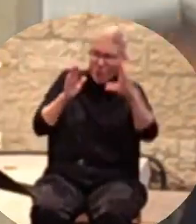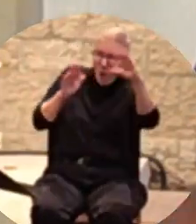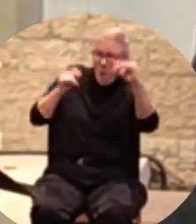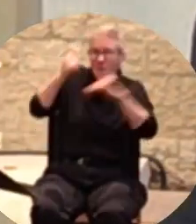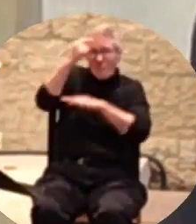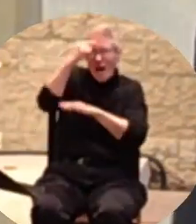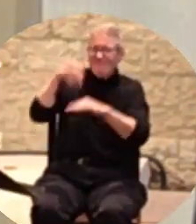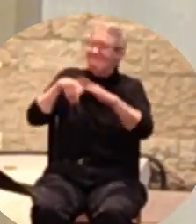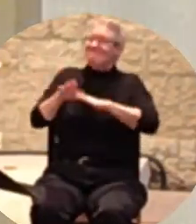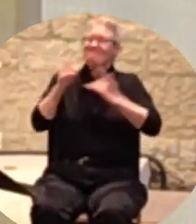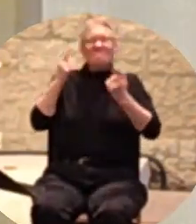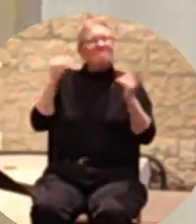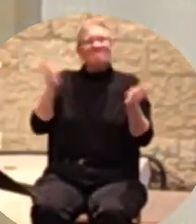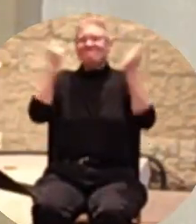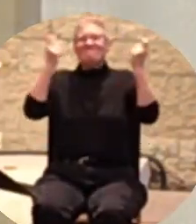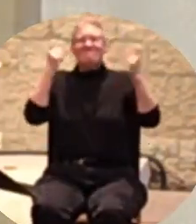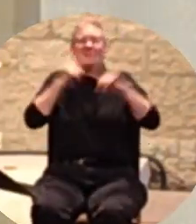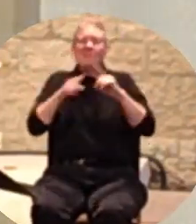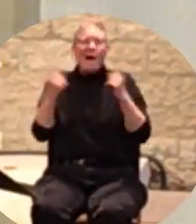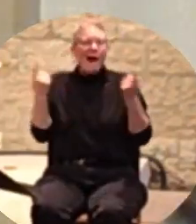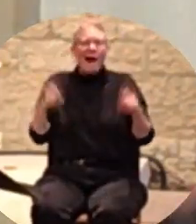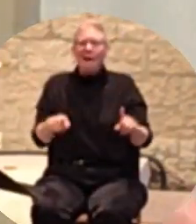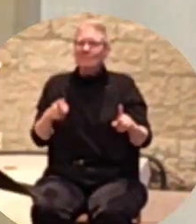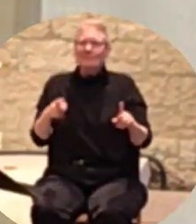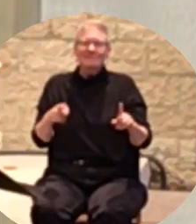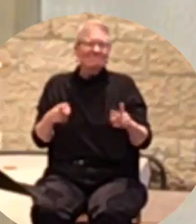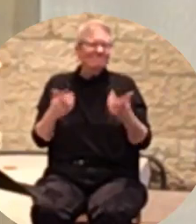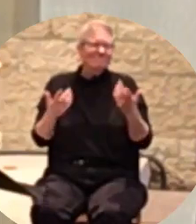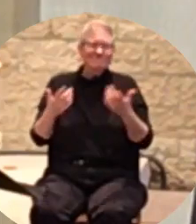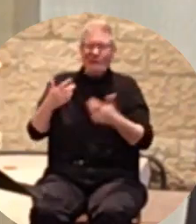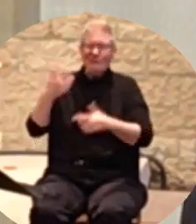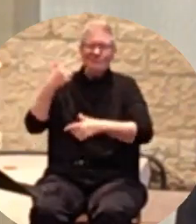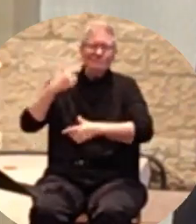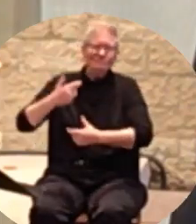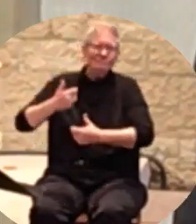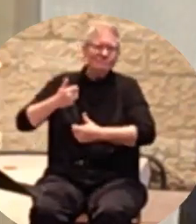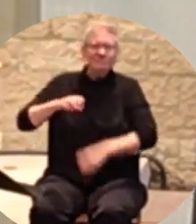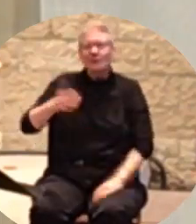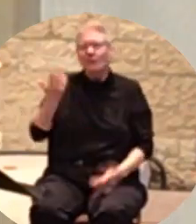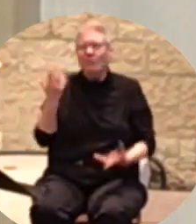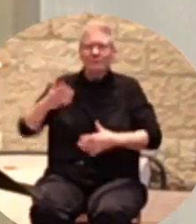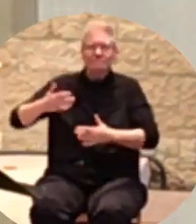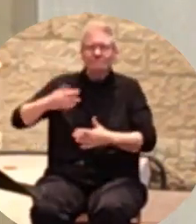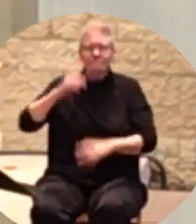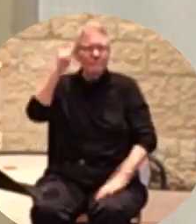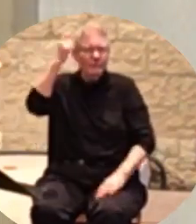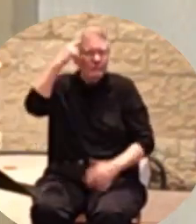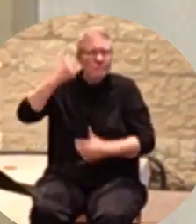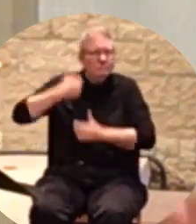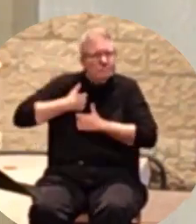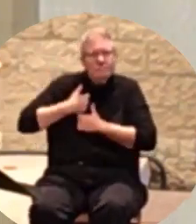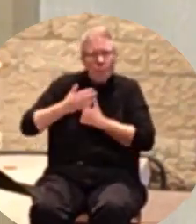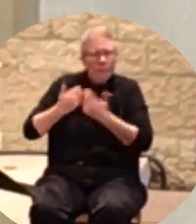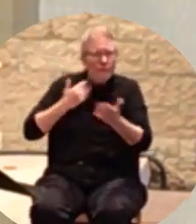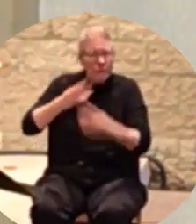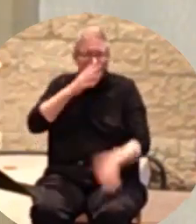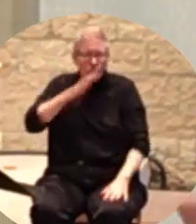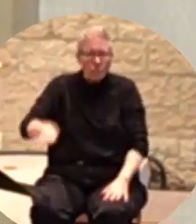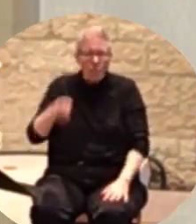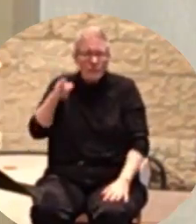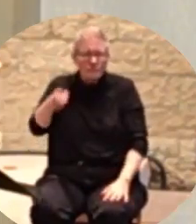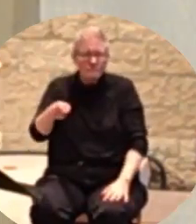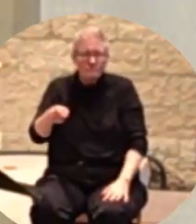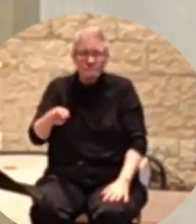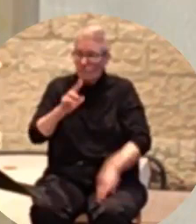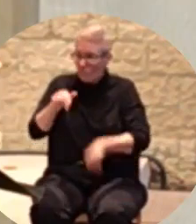entry, and yet the authorities just kind of ignored him. And of course, if you were with us on Thursday night, we had